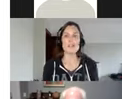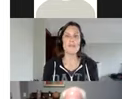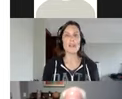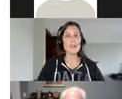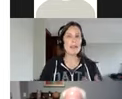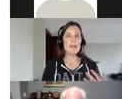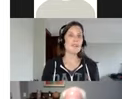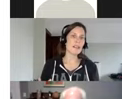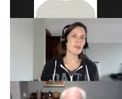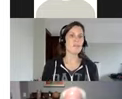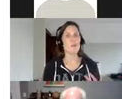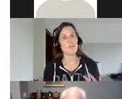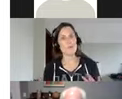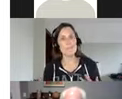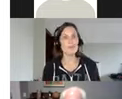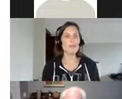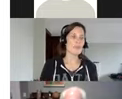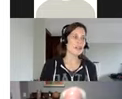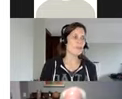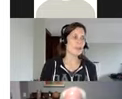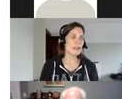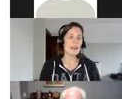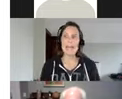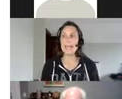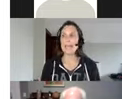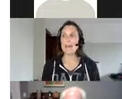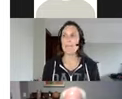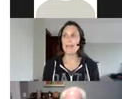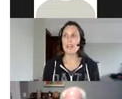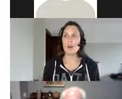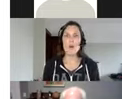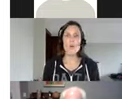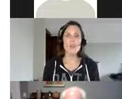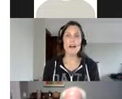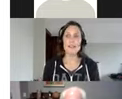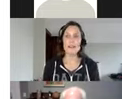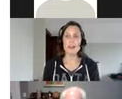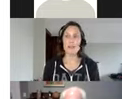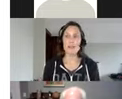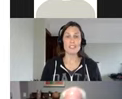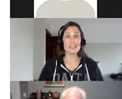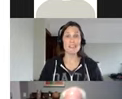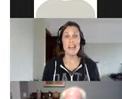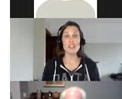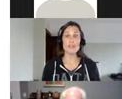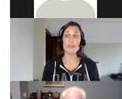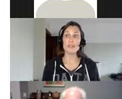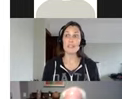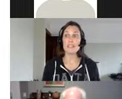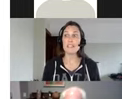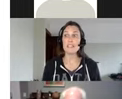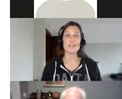really hard time figuring out if yellow is more than bright blue or bright green. I can't make a whole lot of just